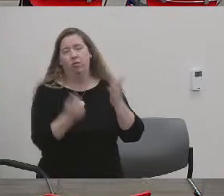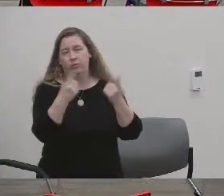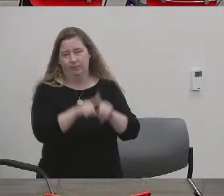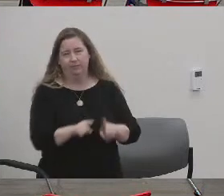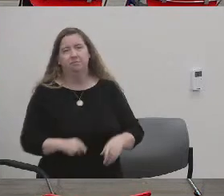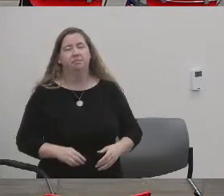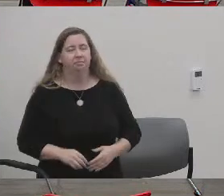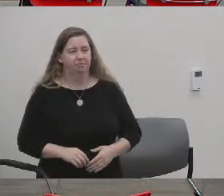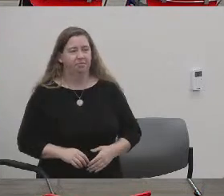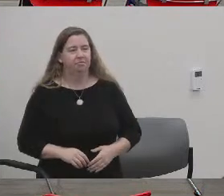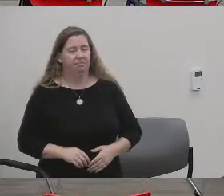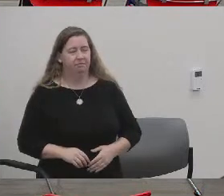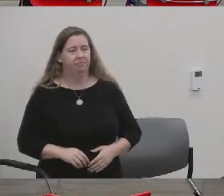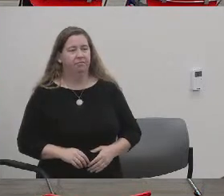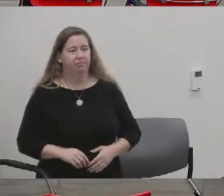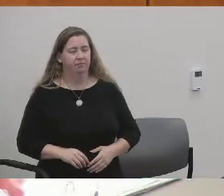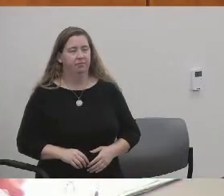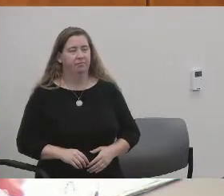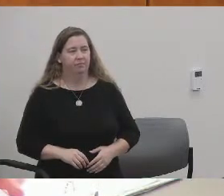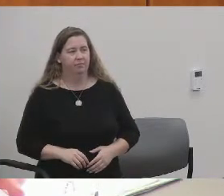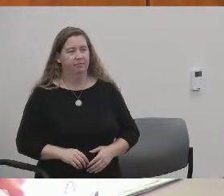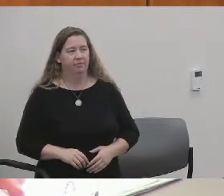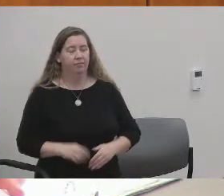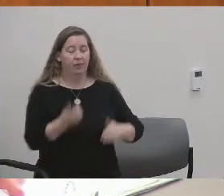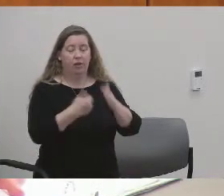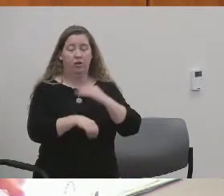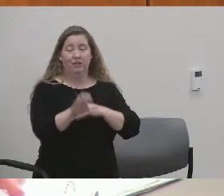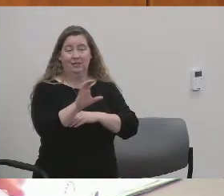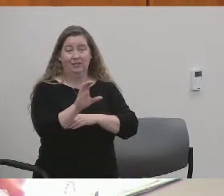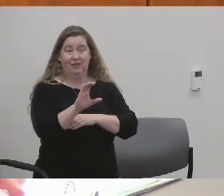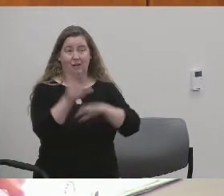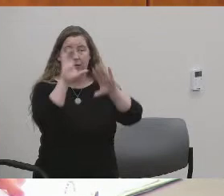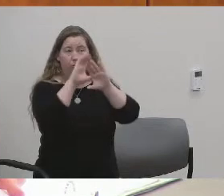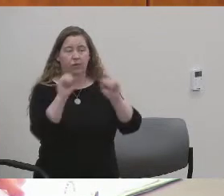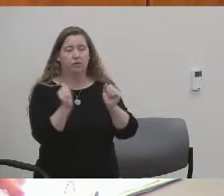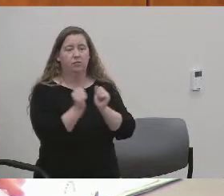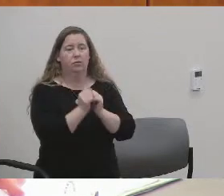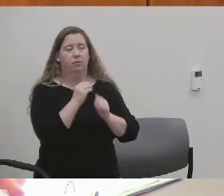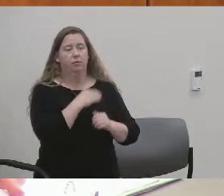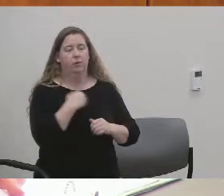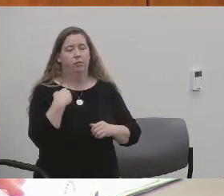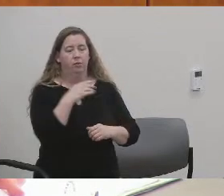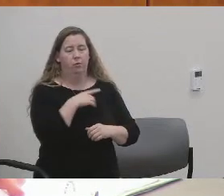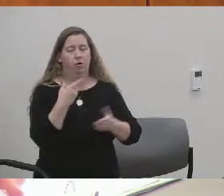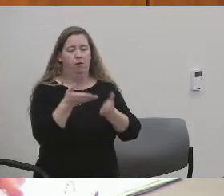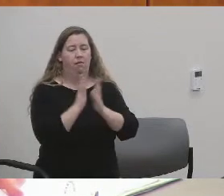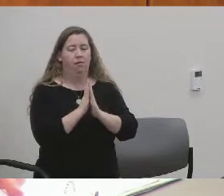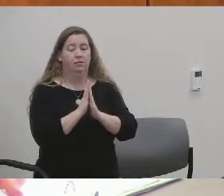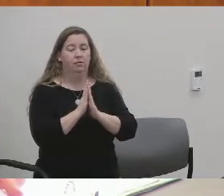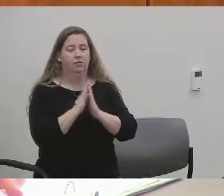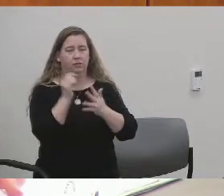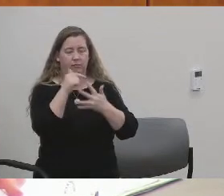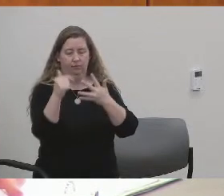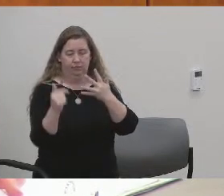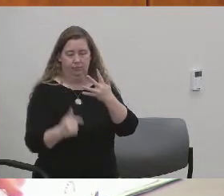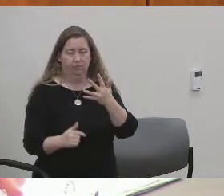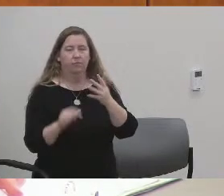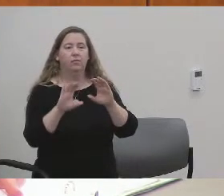you. Under item C, President Ham, members of the board, we're asking for the following classified items